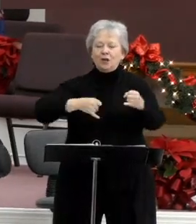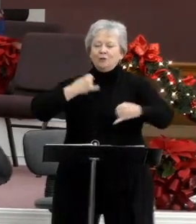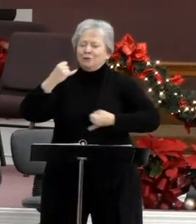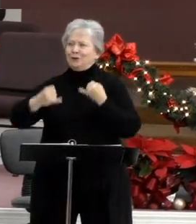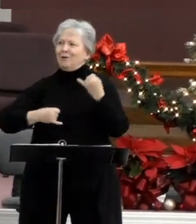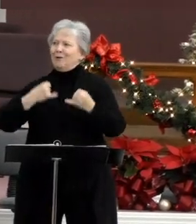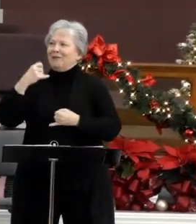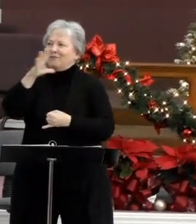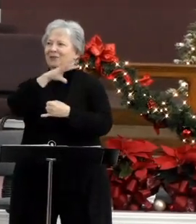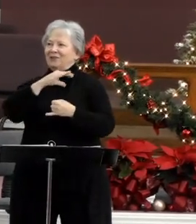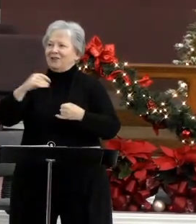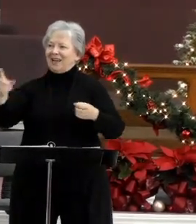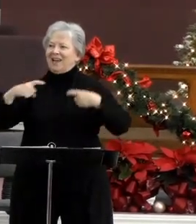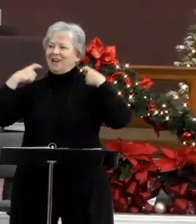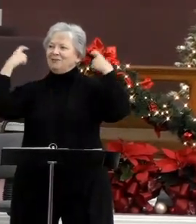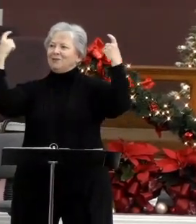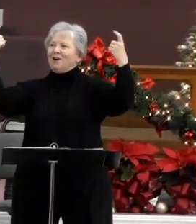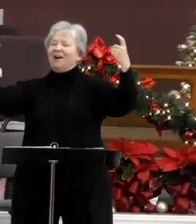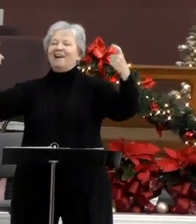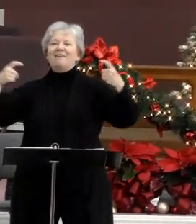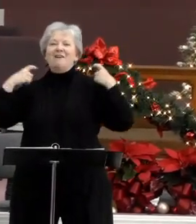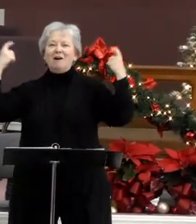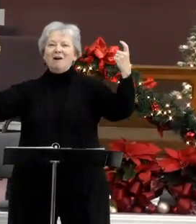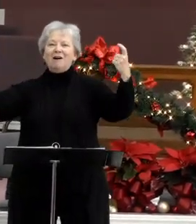faithful, joyful and